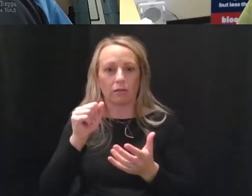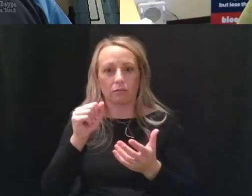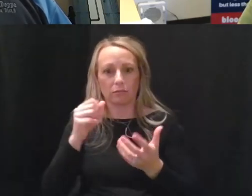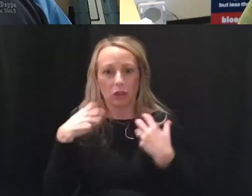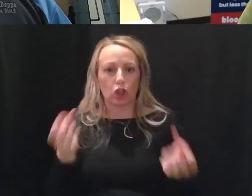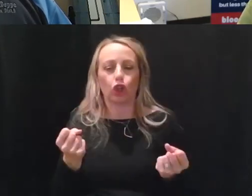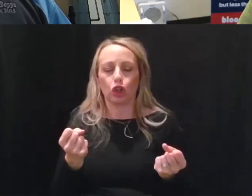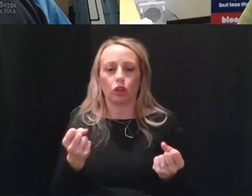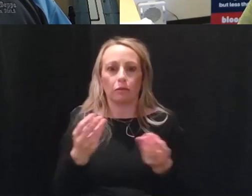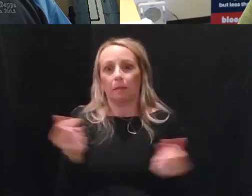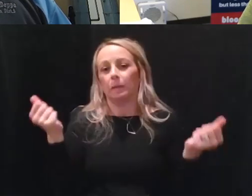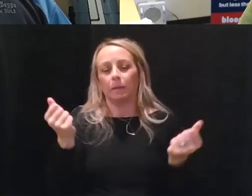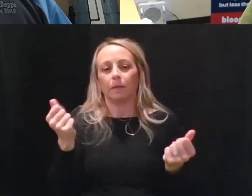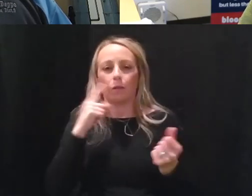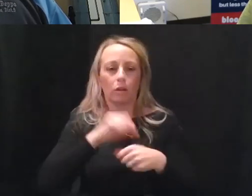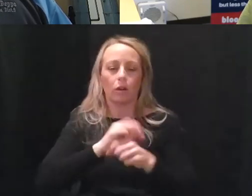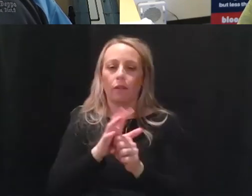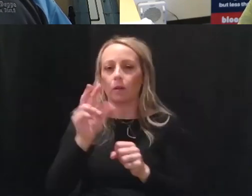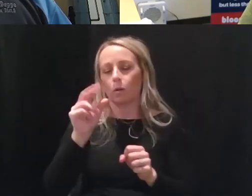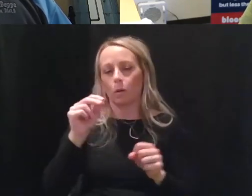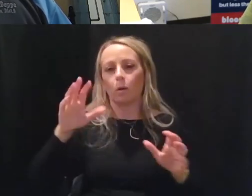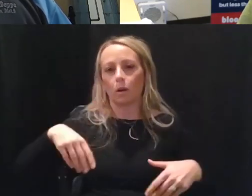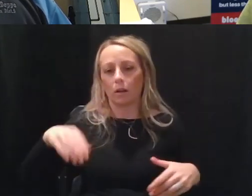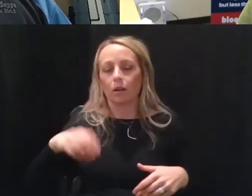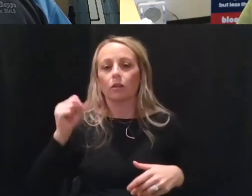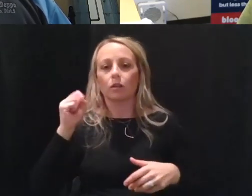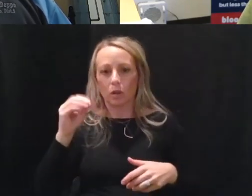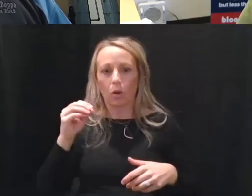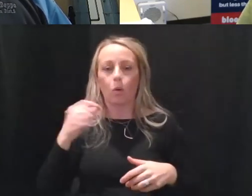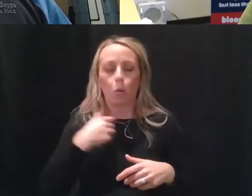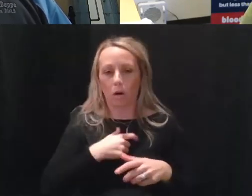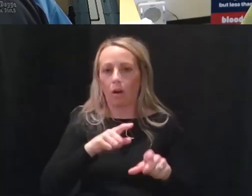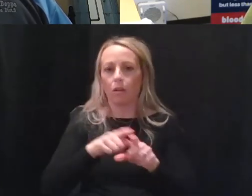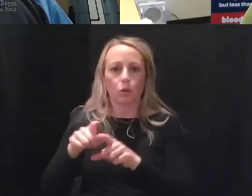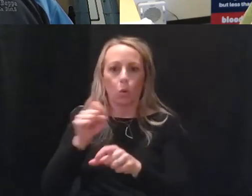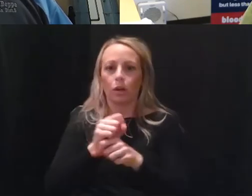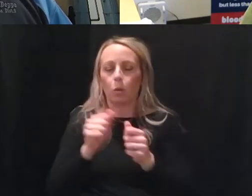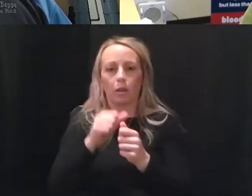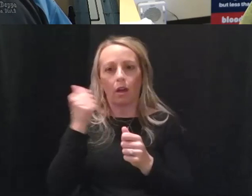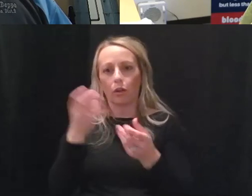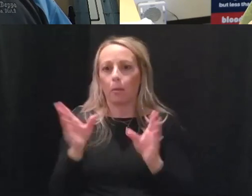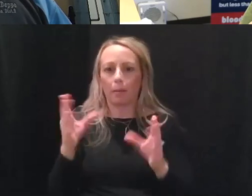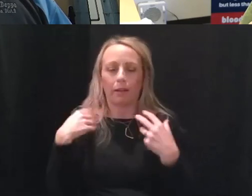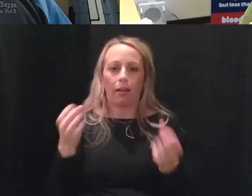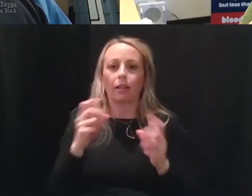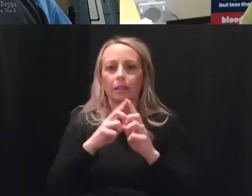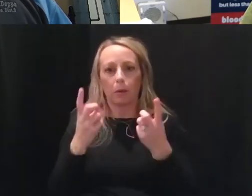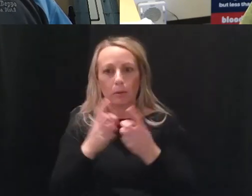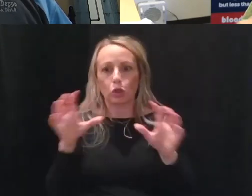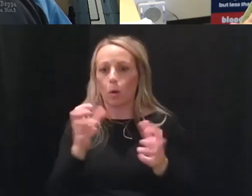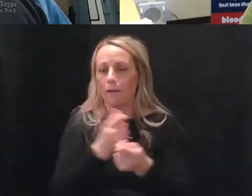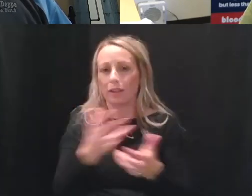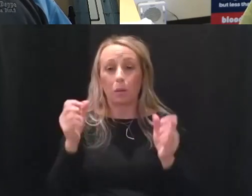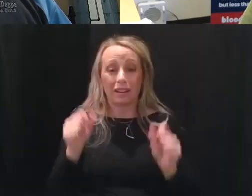But we are working with other blood centers and public health departments to do everything that we can to make sure that we get